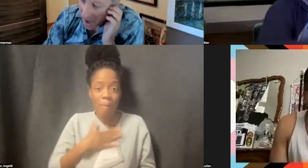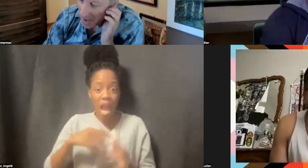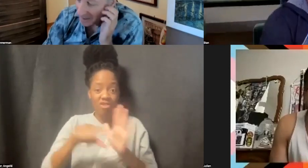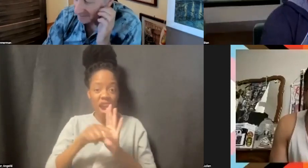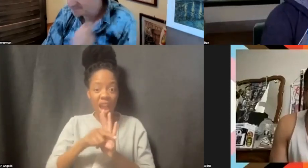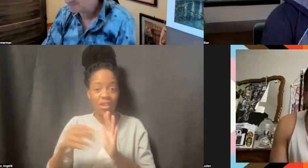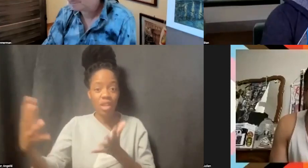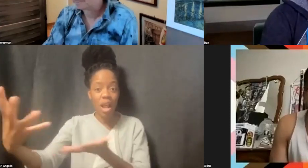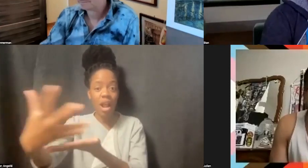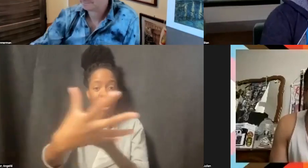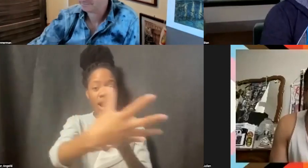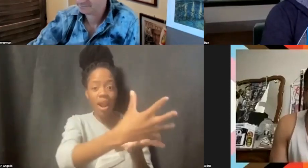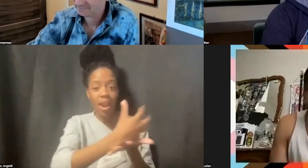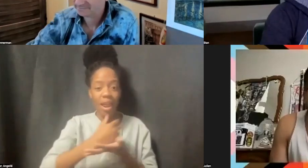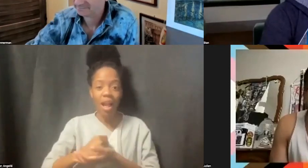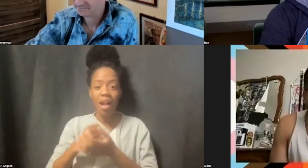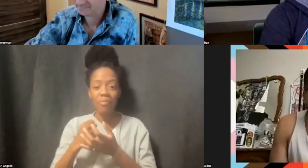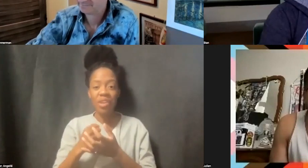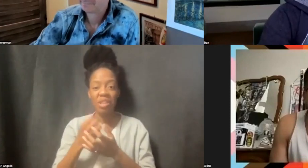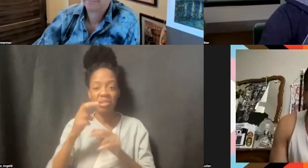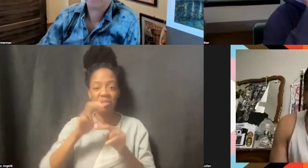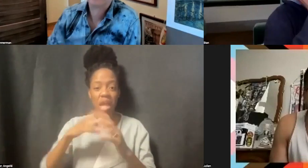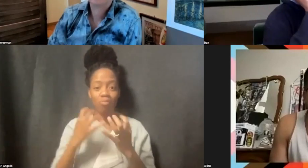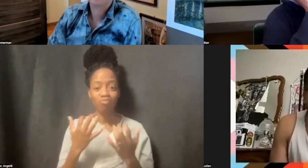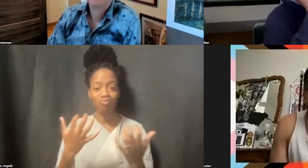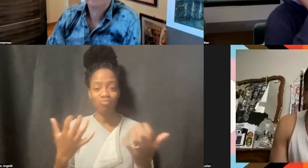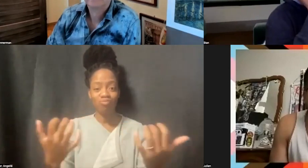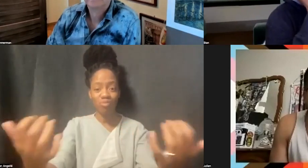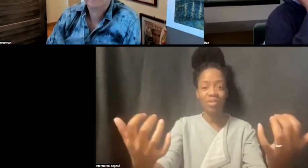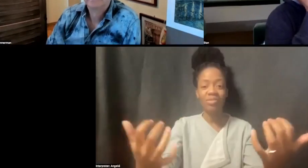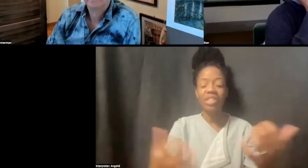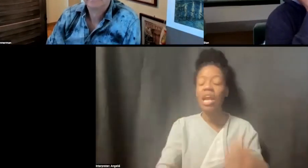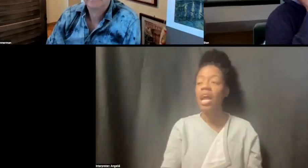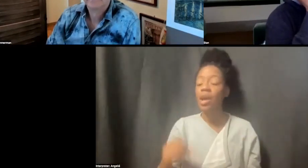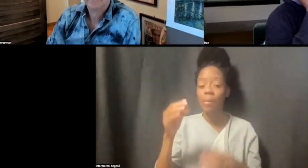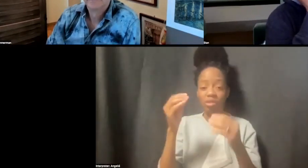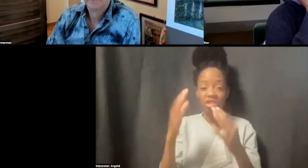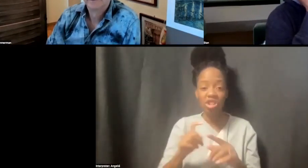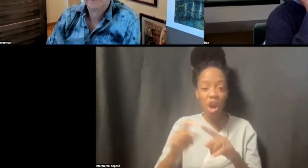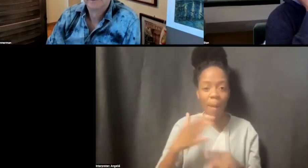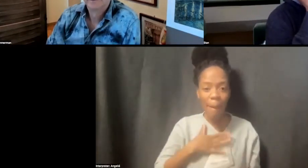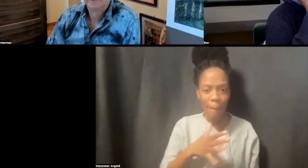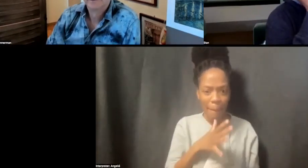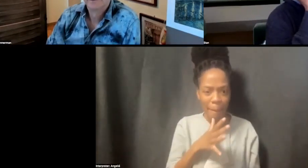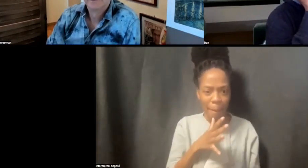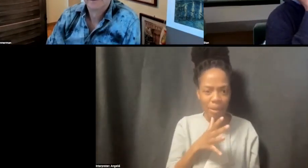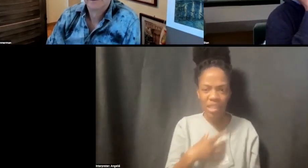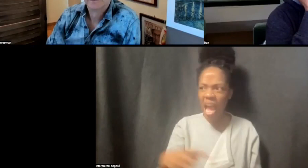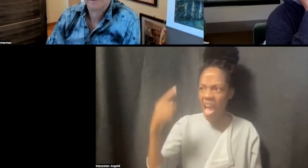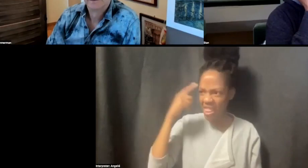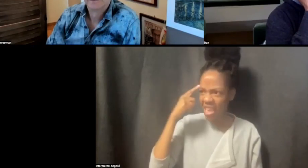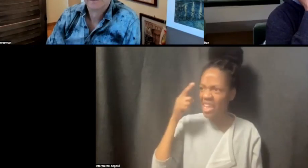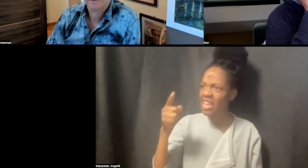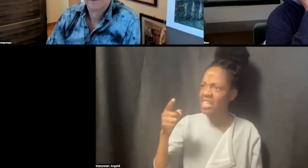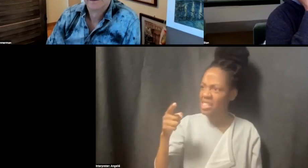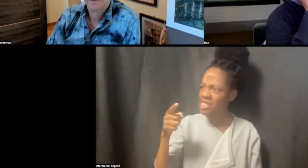you know, and sit and watch the play. And then she called my mother and said, I think has something and he should go